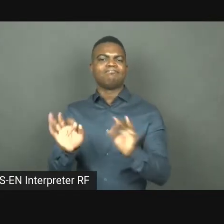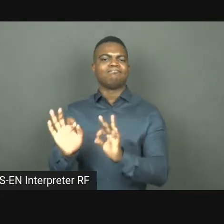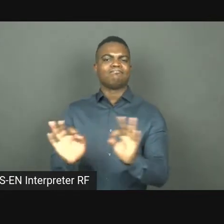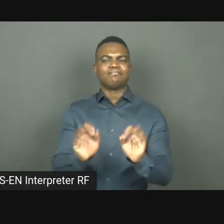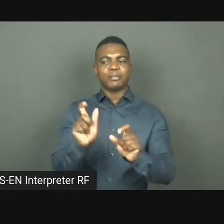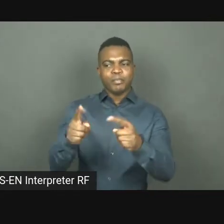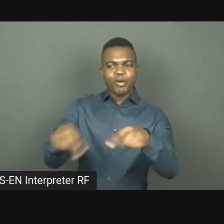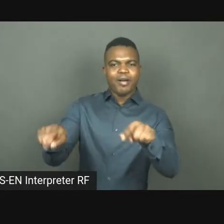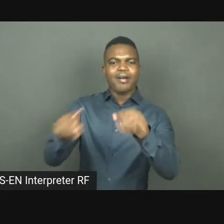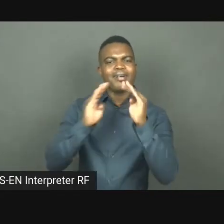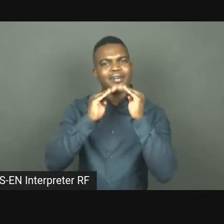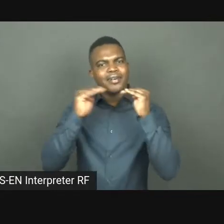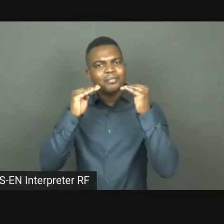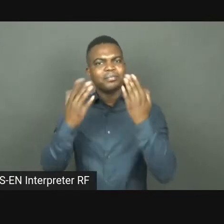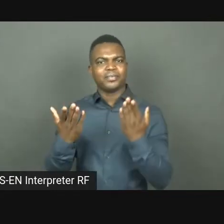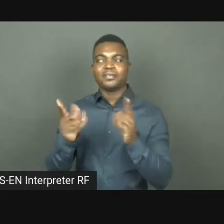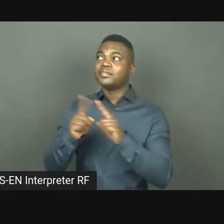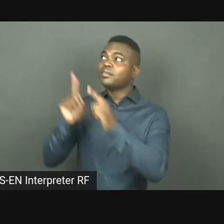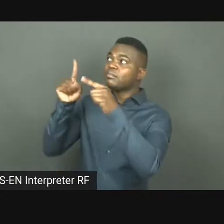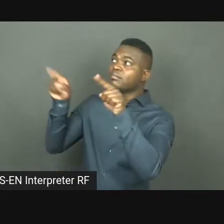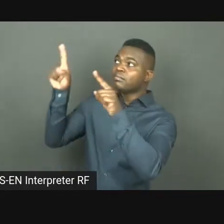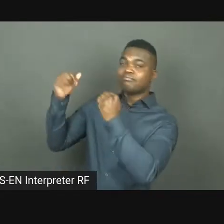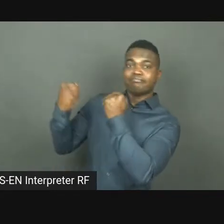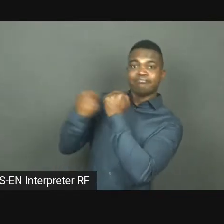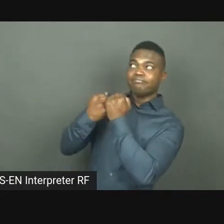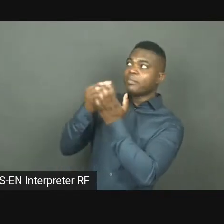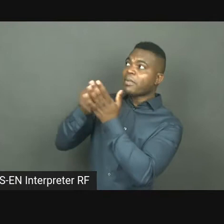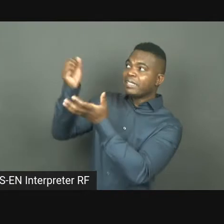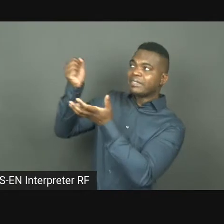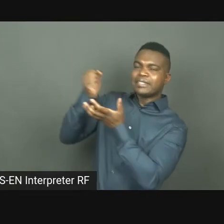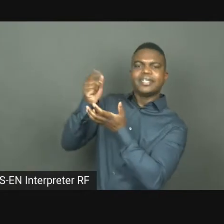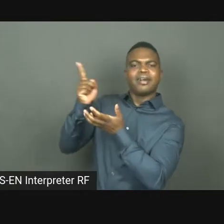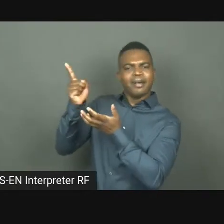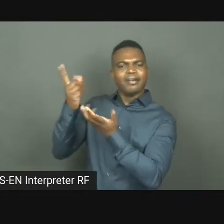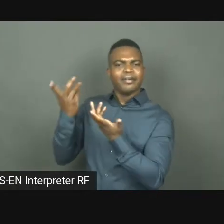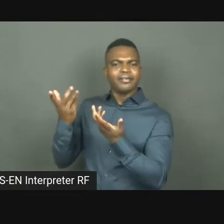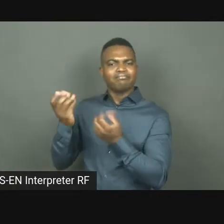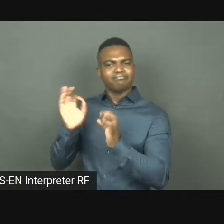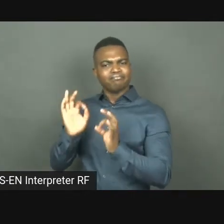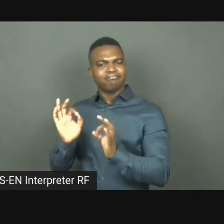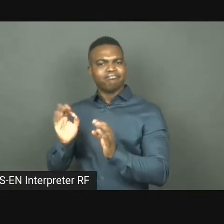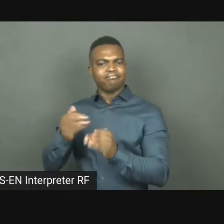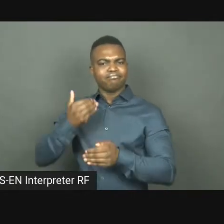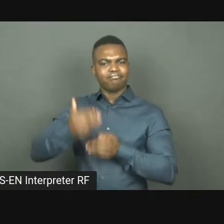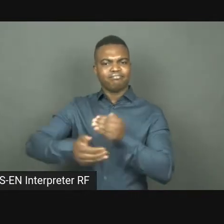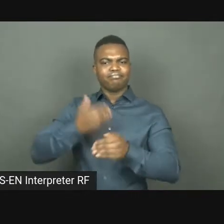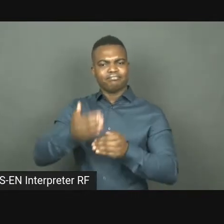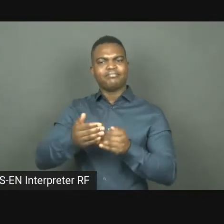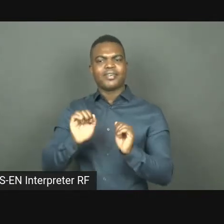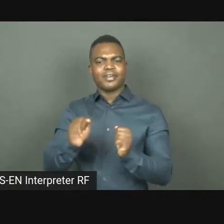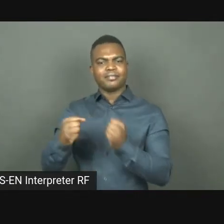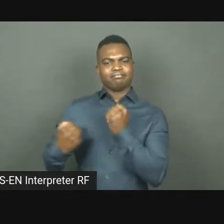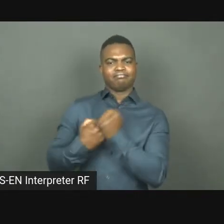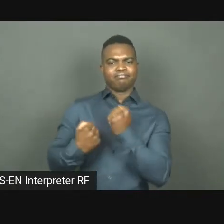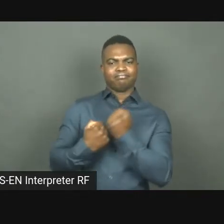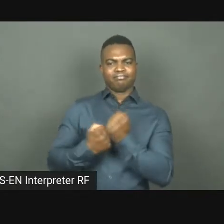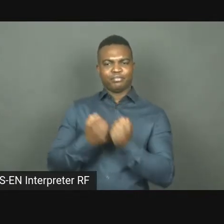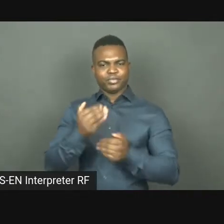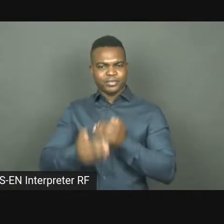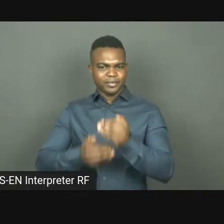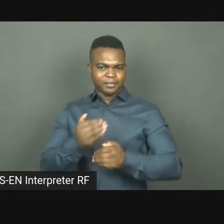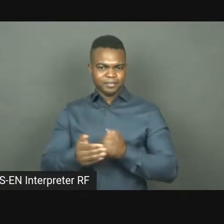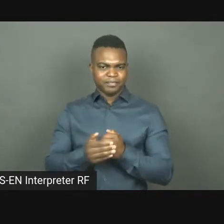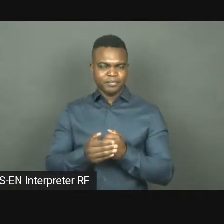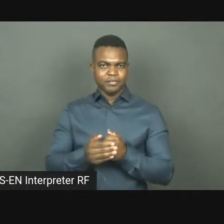contribution, the capacities, and synergies of local and national NGOs in delivering humanitarian is a noble thing to do at this